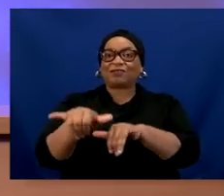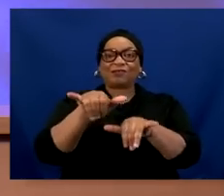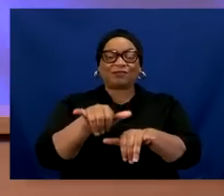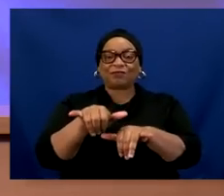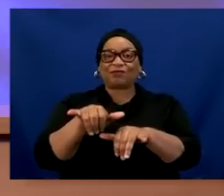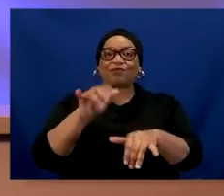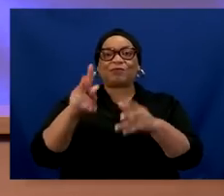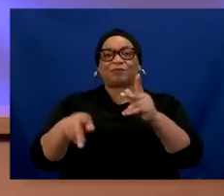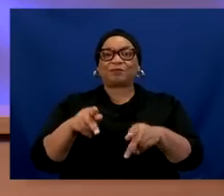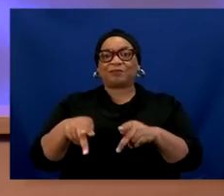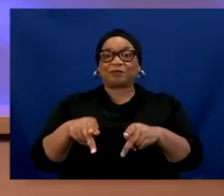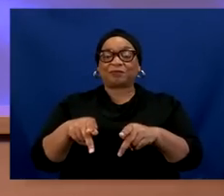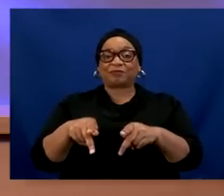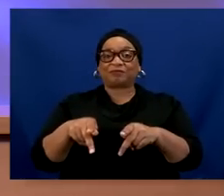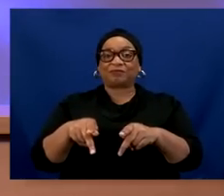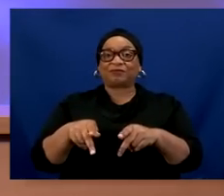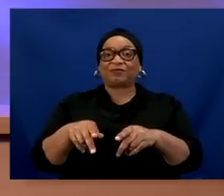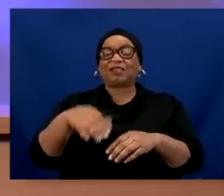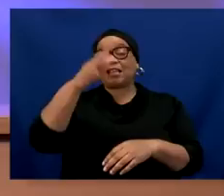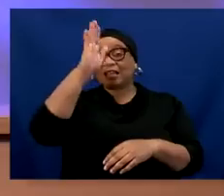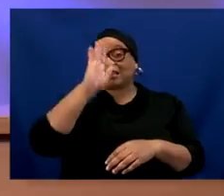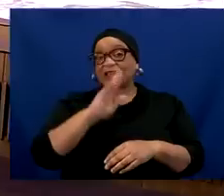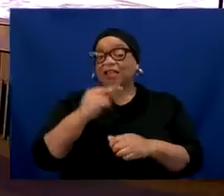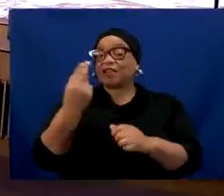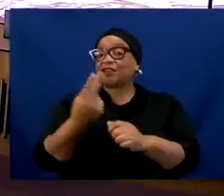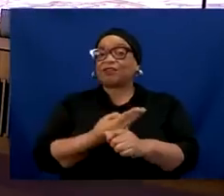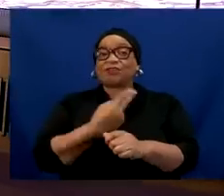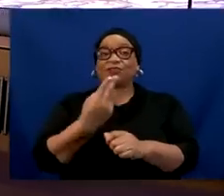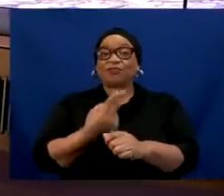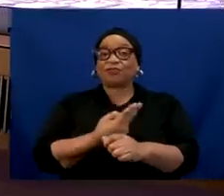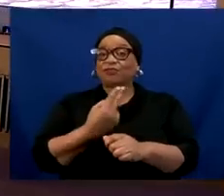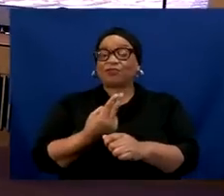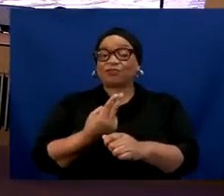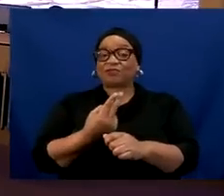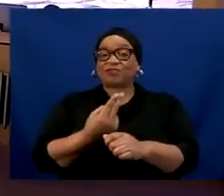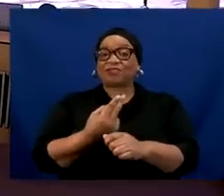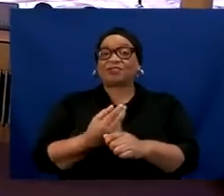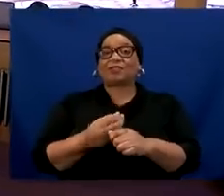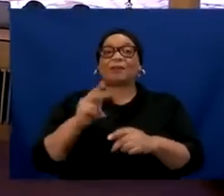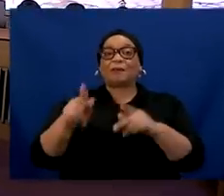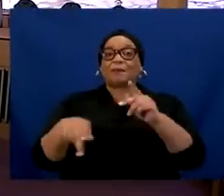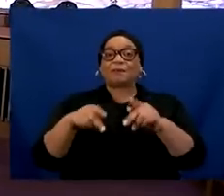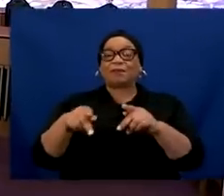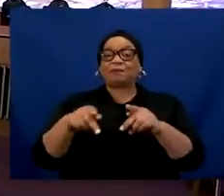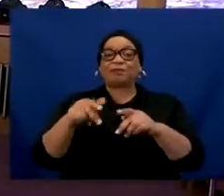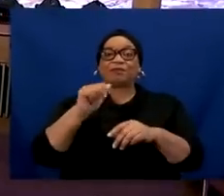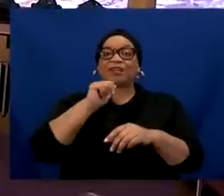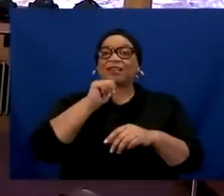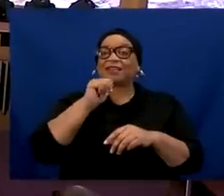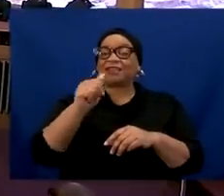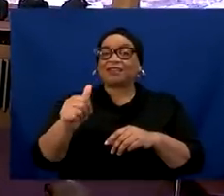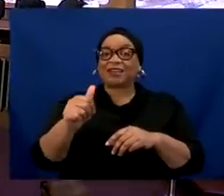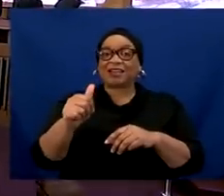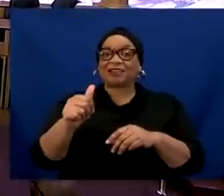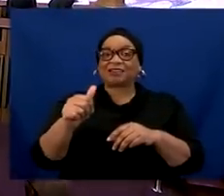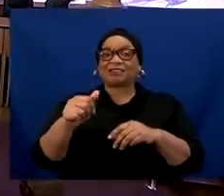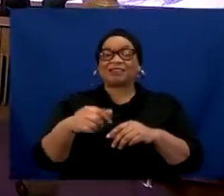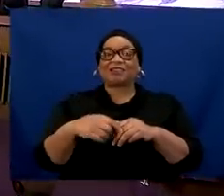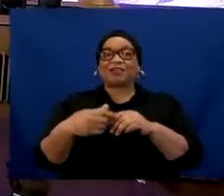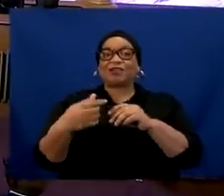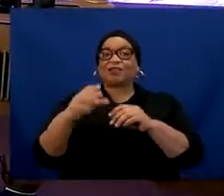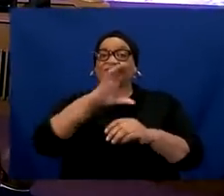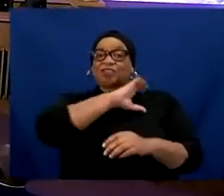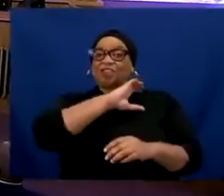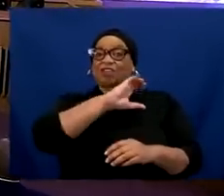Because when God uses you, he does not have to look toward human characteristics and human realities